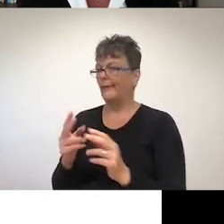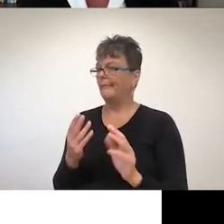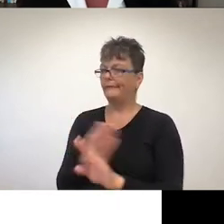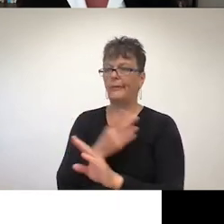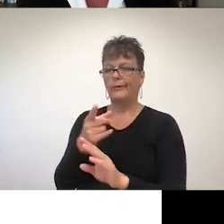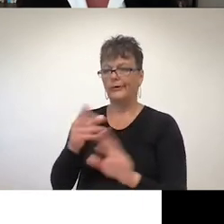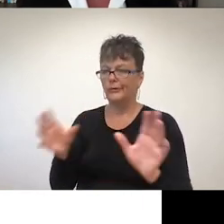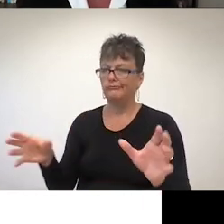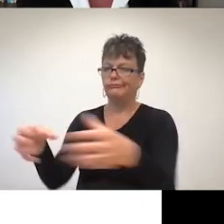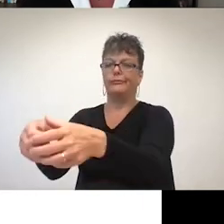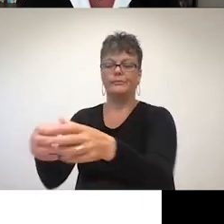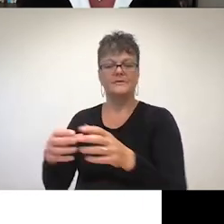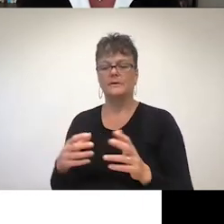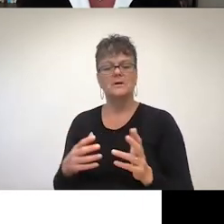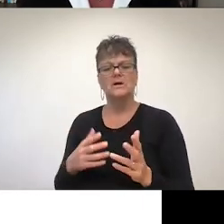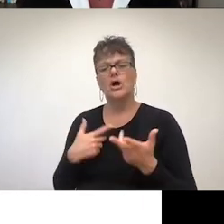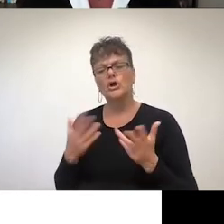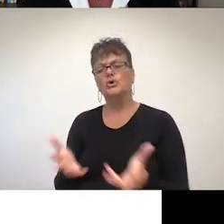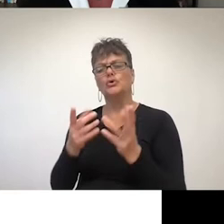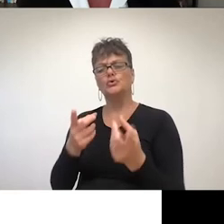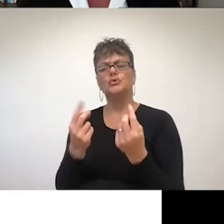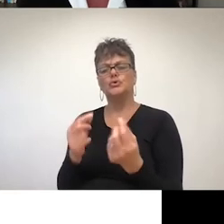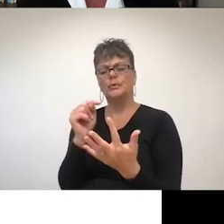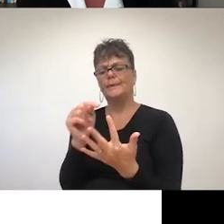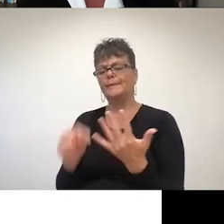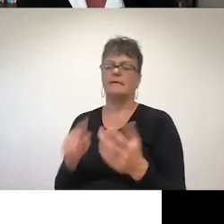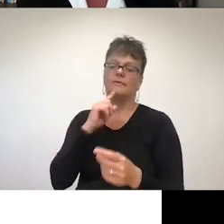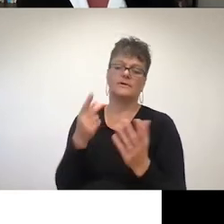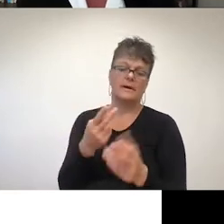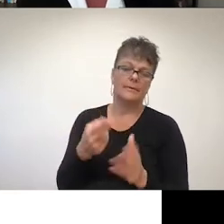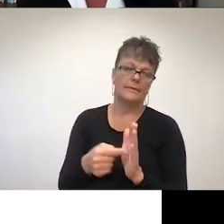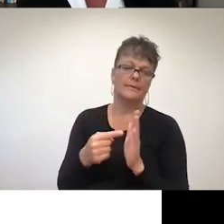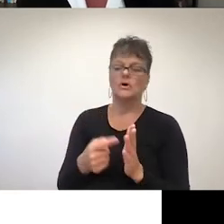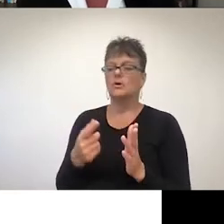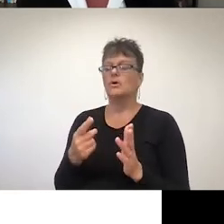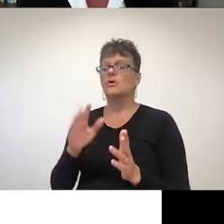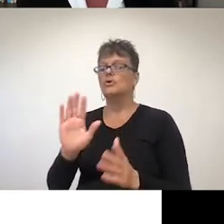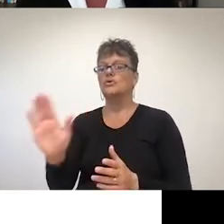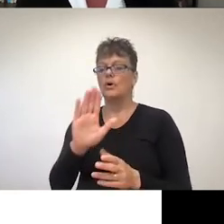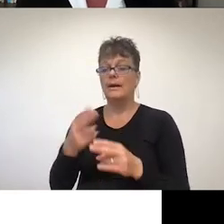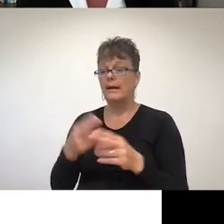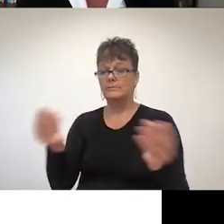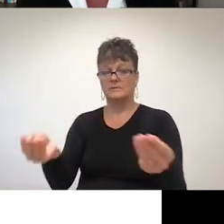least coach them to exchange names. If it's an extended project, maybe they exchange phone numbers so they can keep in touch that